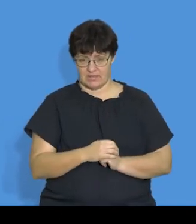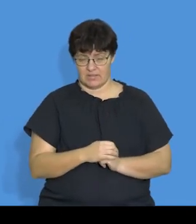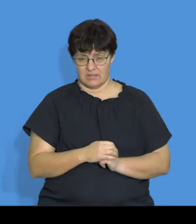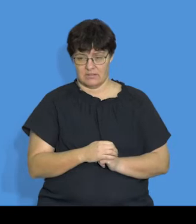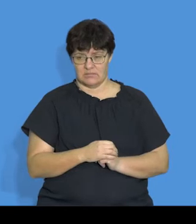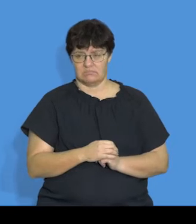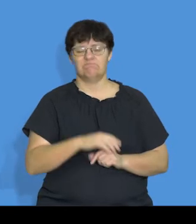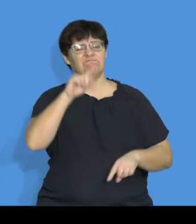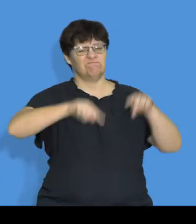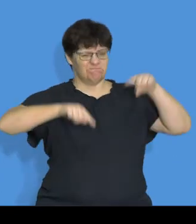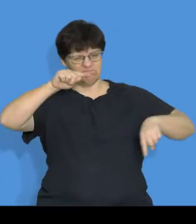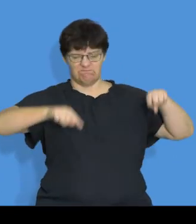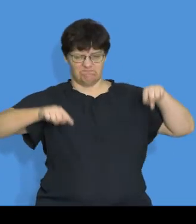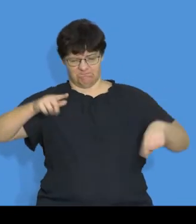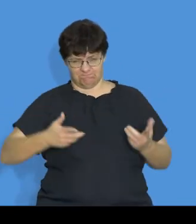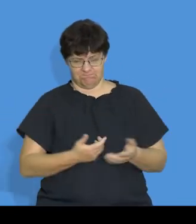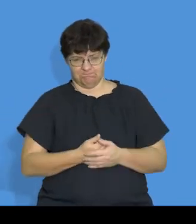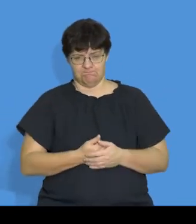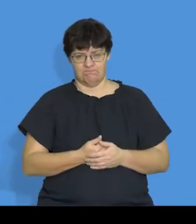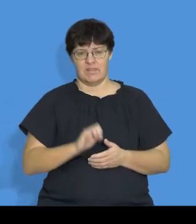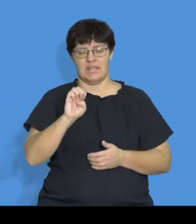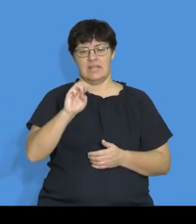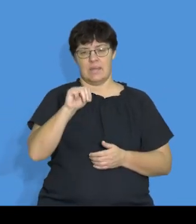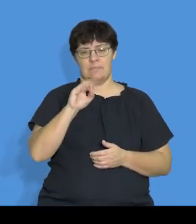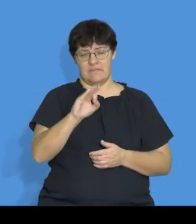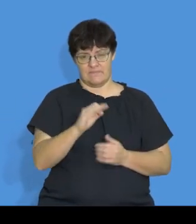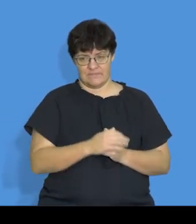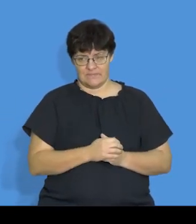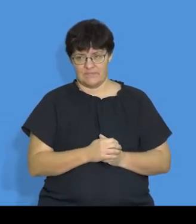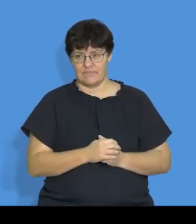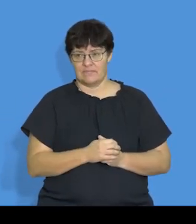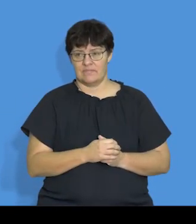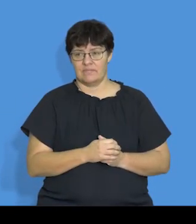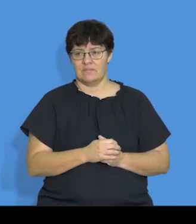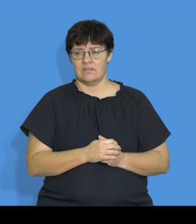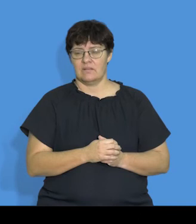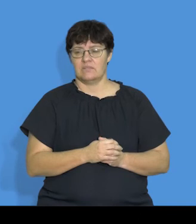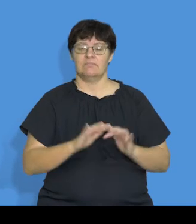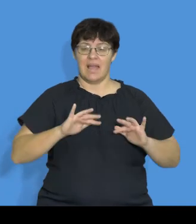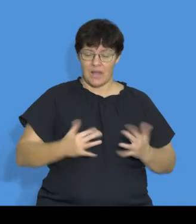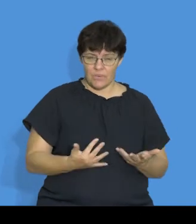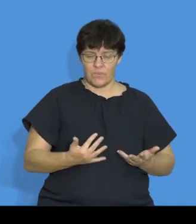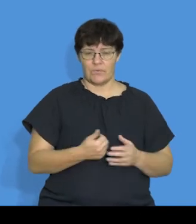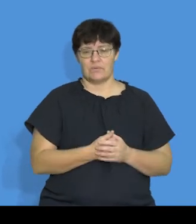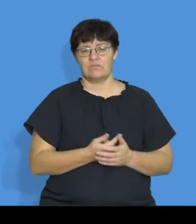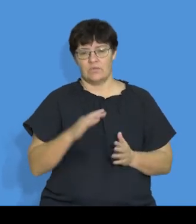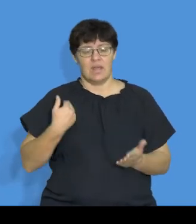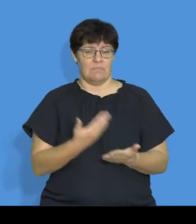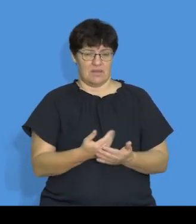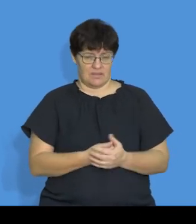are variations of, the EMF equation, right? That's how we would actually apply it.